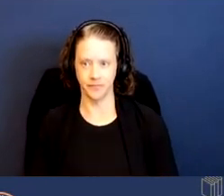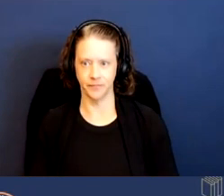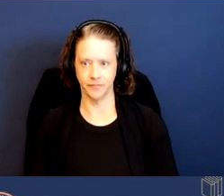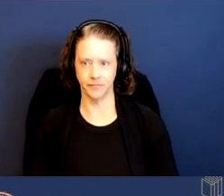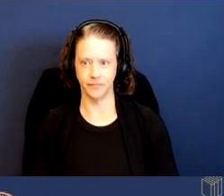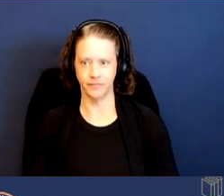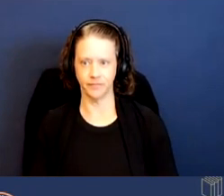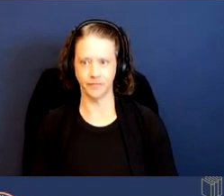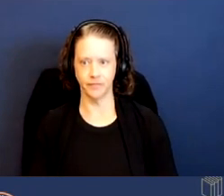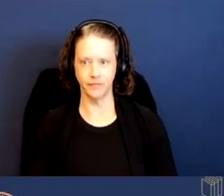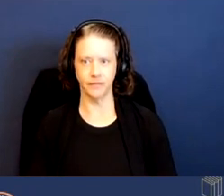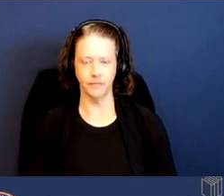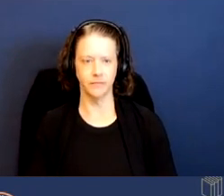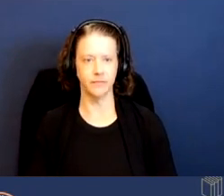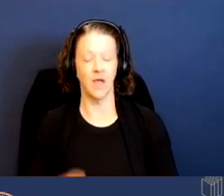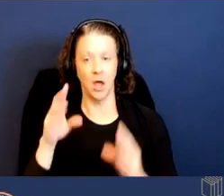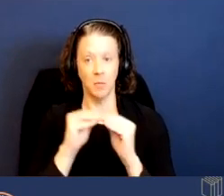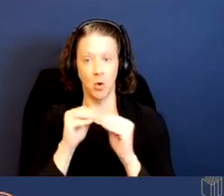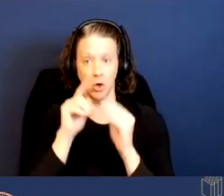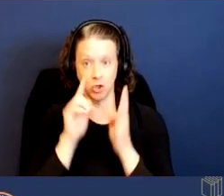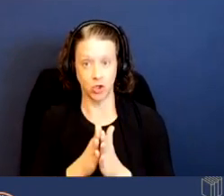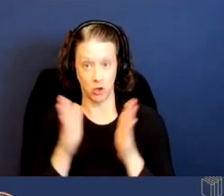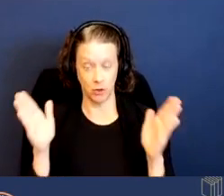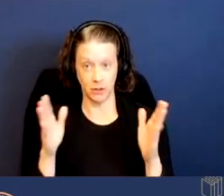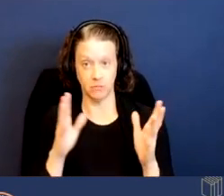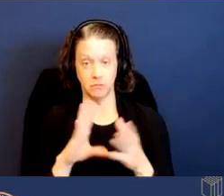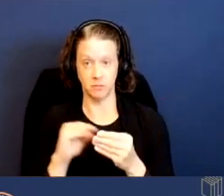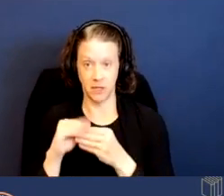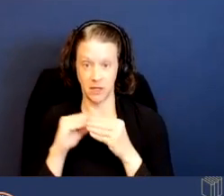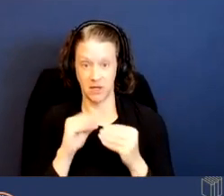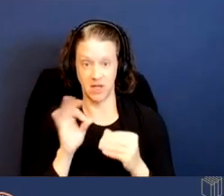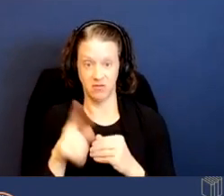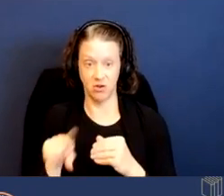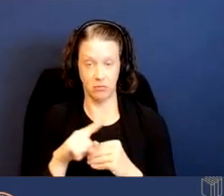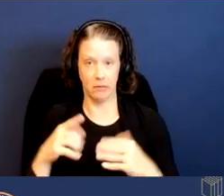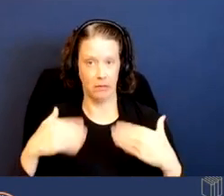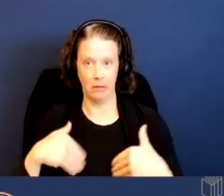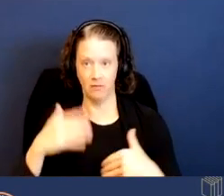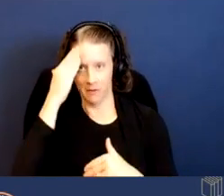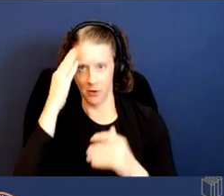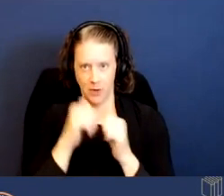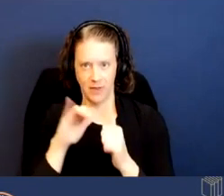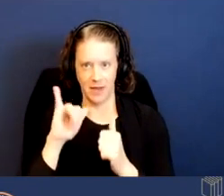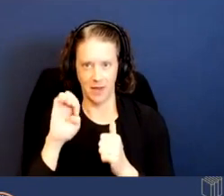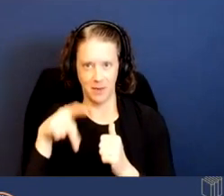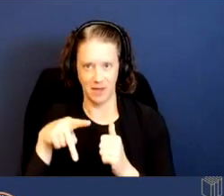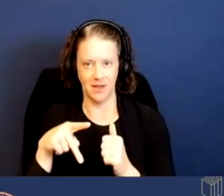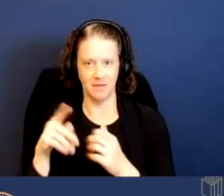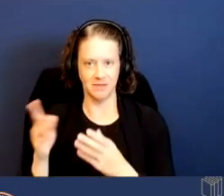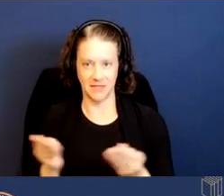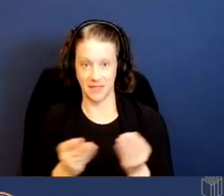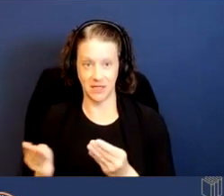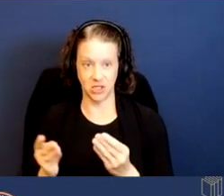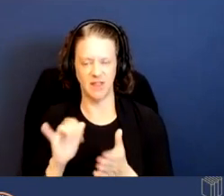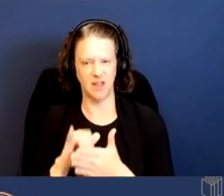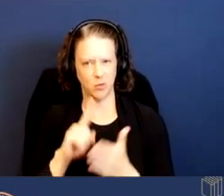so a little bit, just more generally speaking, in case there are folks here that aren't familiar with IEP facilitation, it is kind of what it